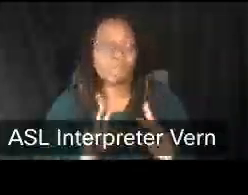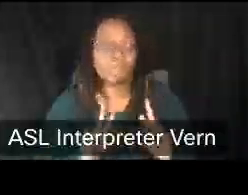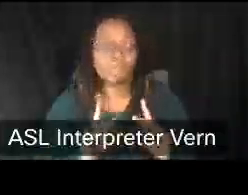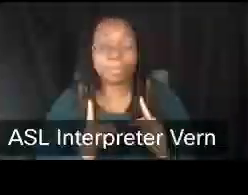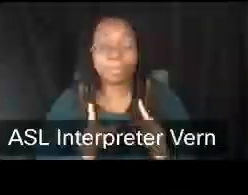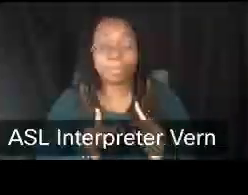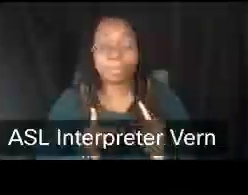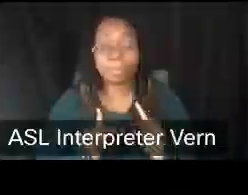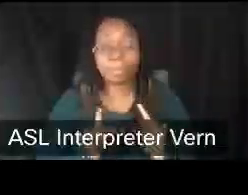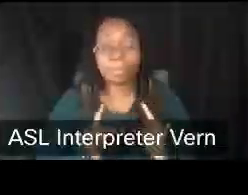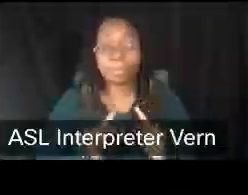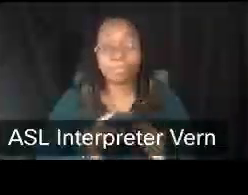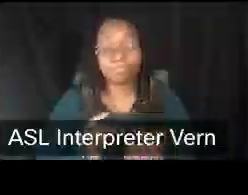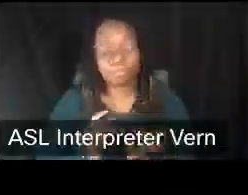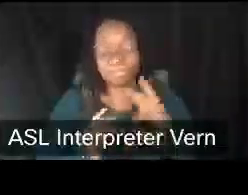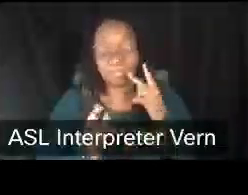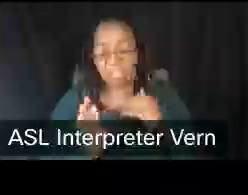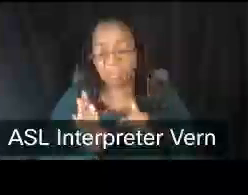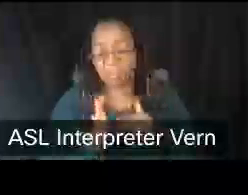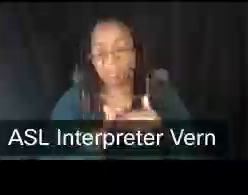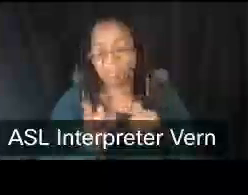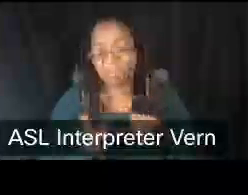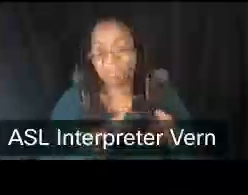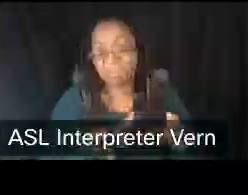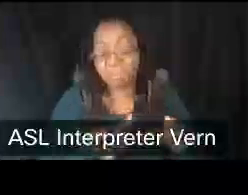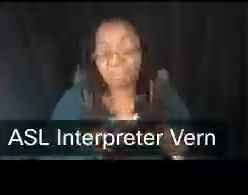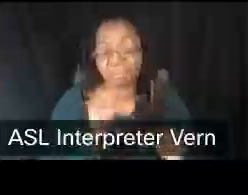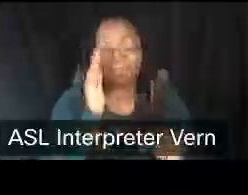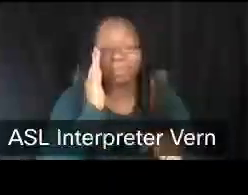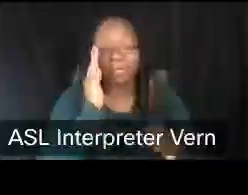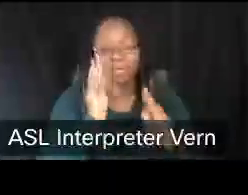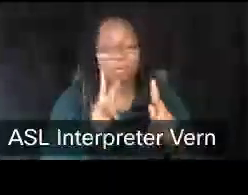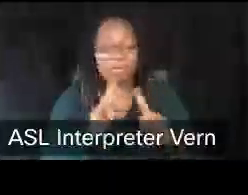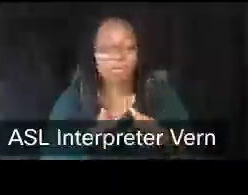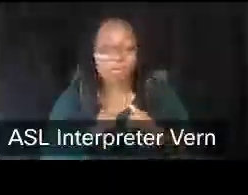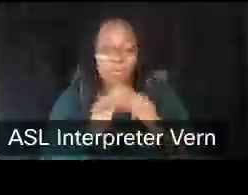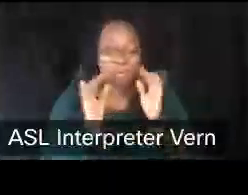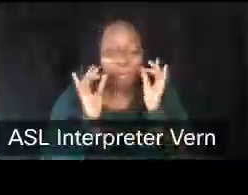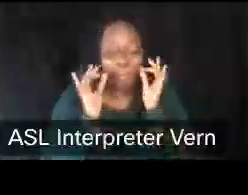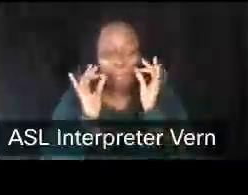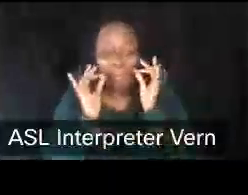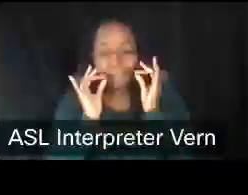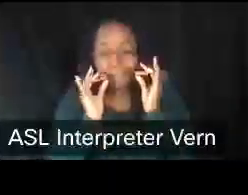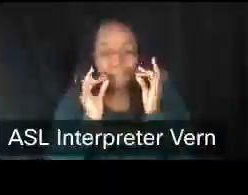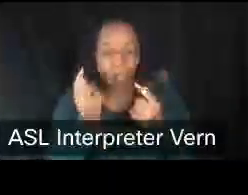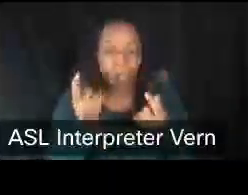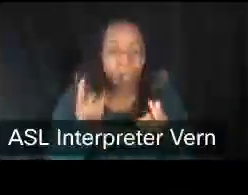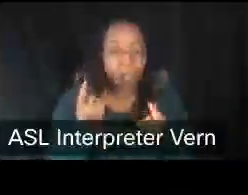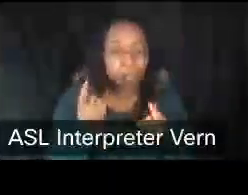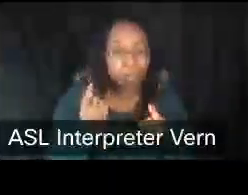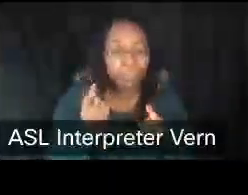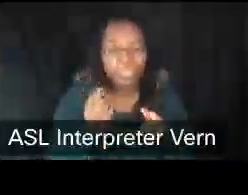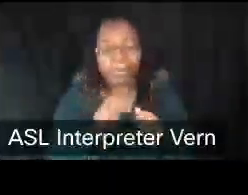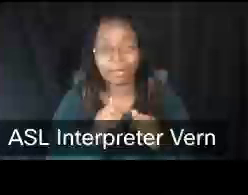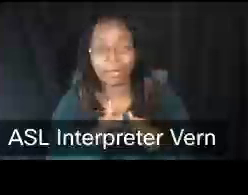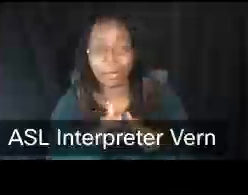happen again and again and again in peer support, that people get creative about what they're doing and how they want to do it. So